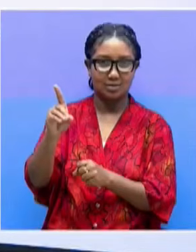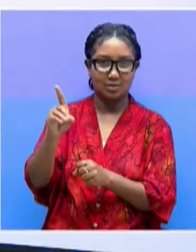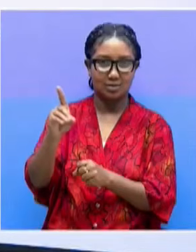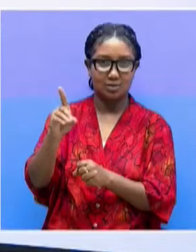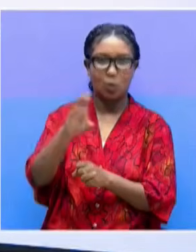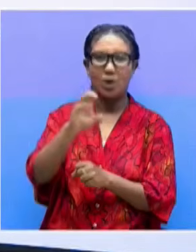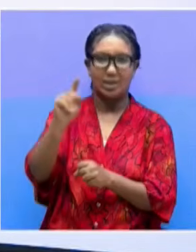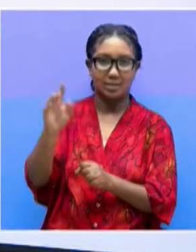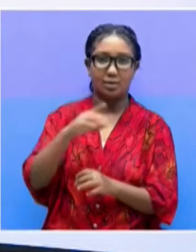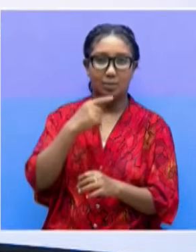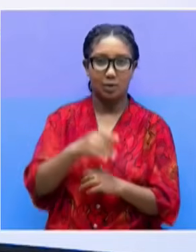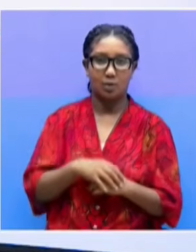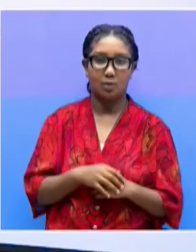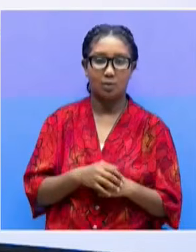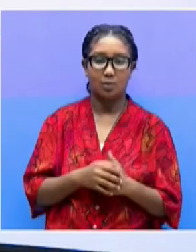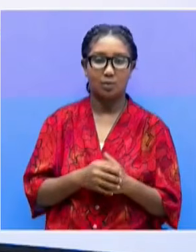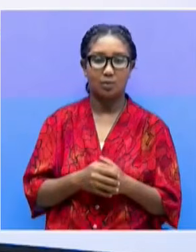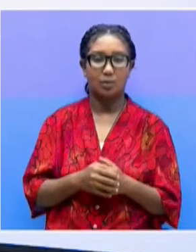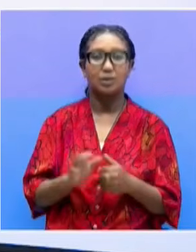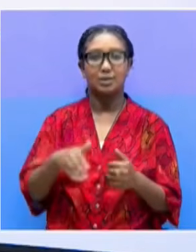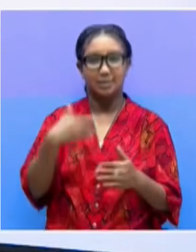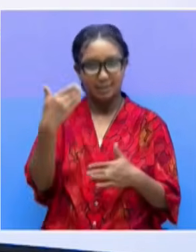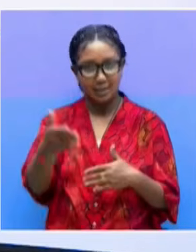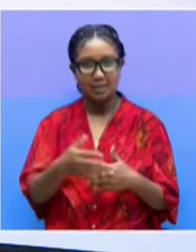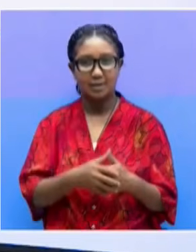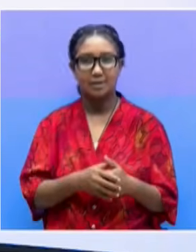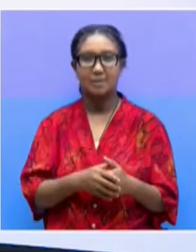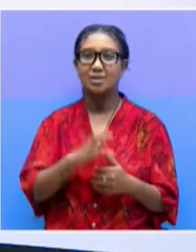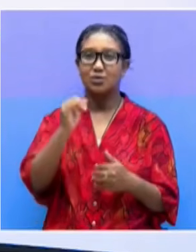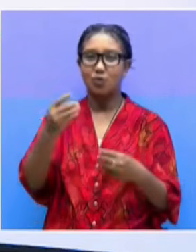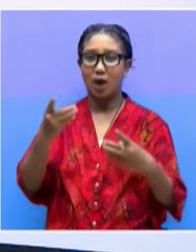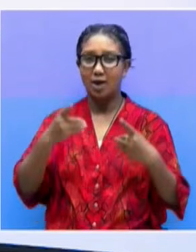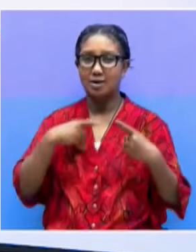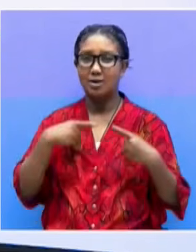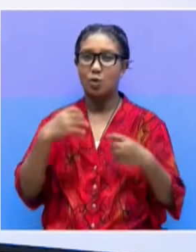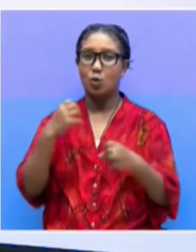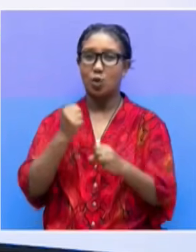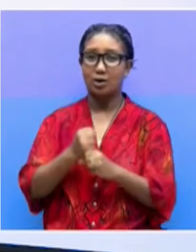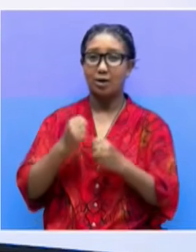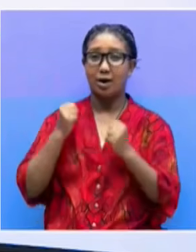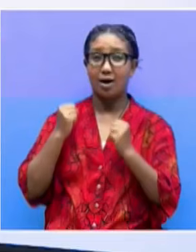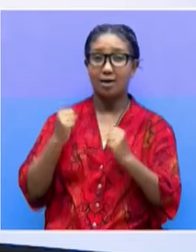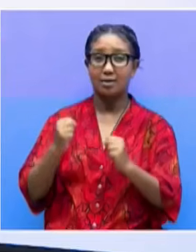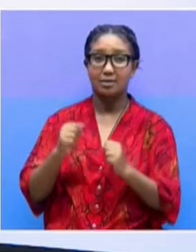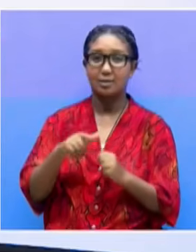worked. Okay? Then, if we had worked hard,